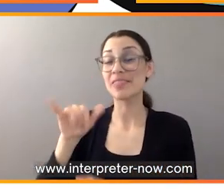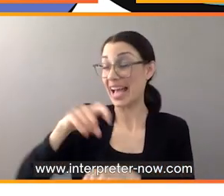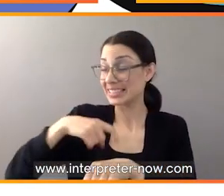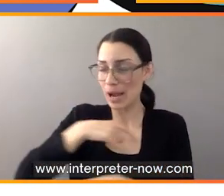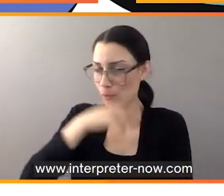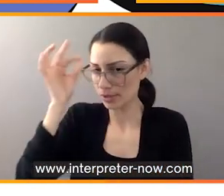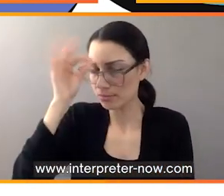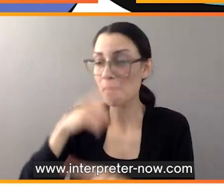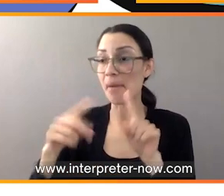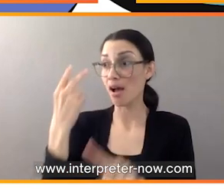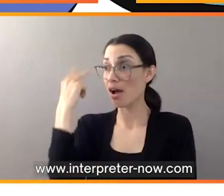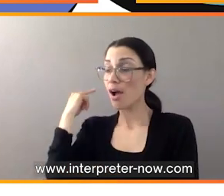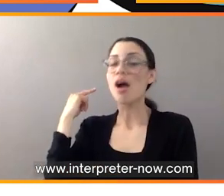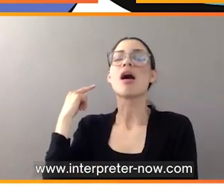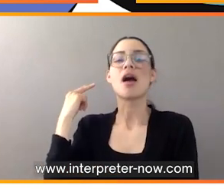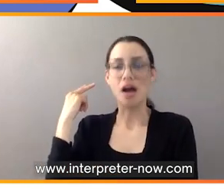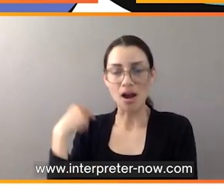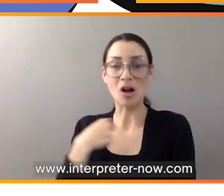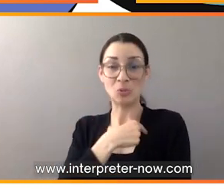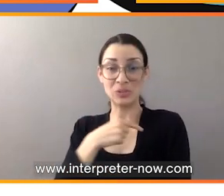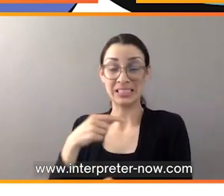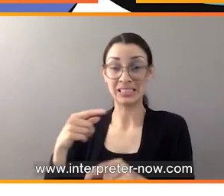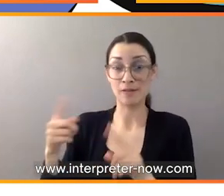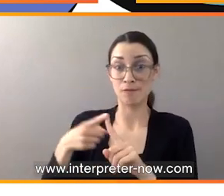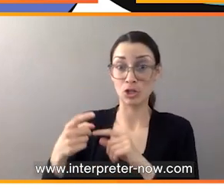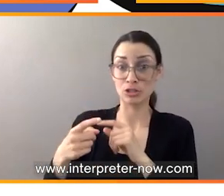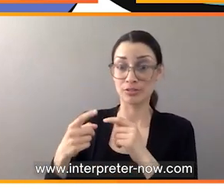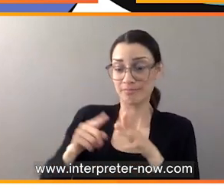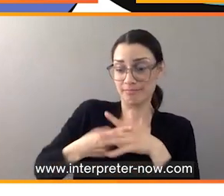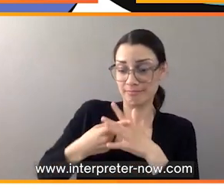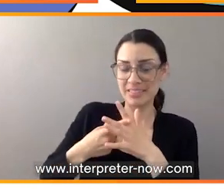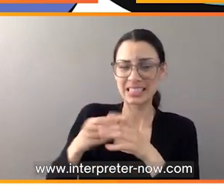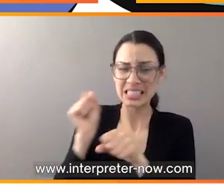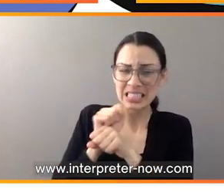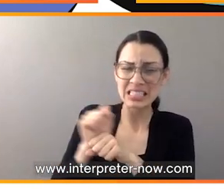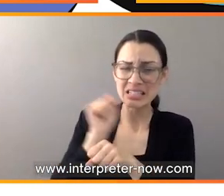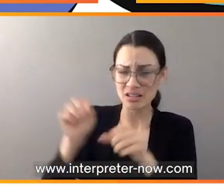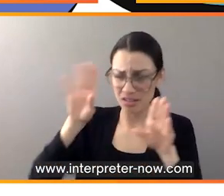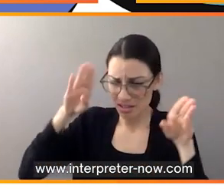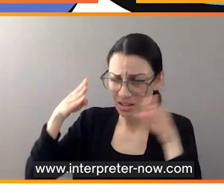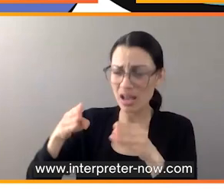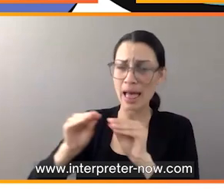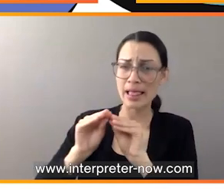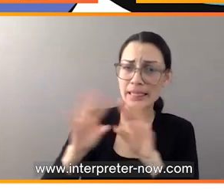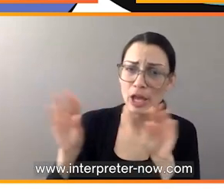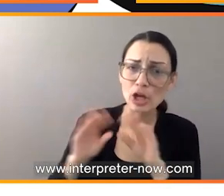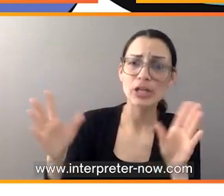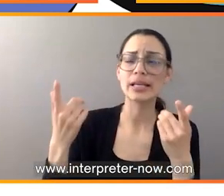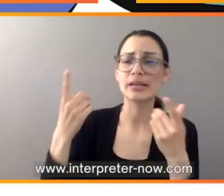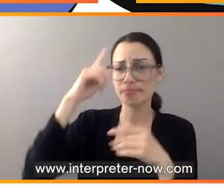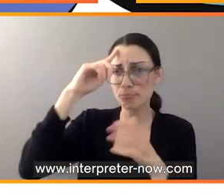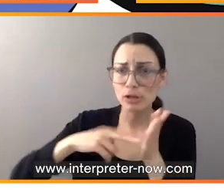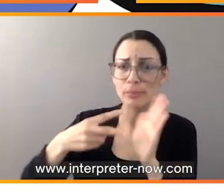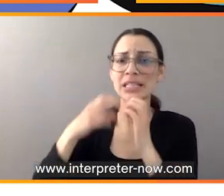the same thing with Chipotle. We didn't know it then, and now it's all hindsight. But you think about the hard work on really getting clarity